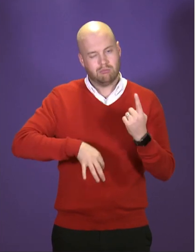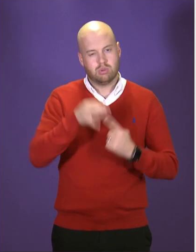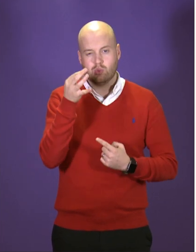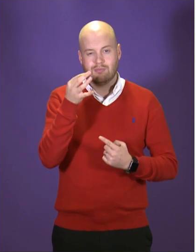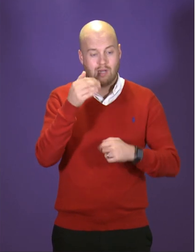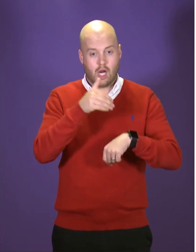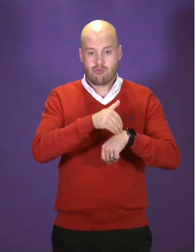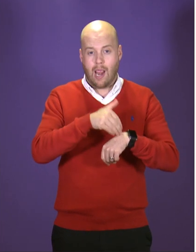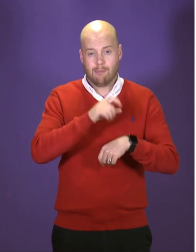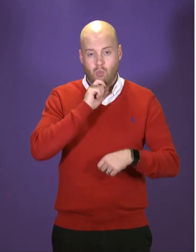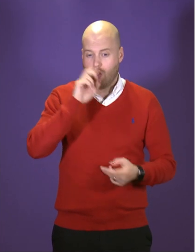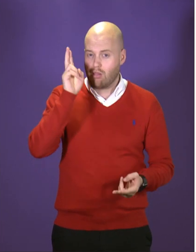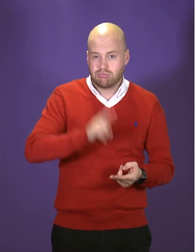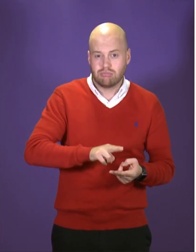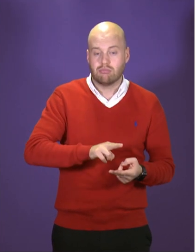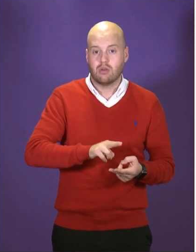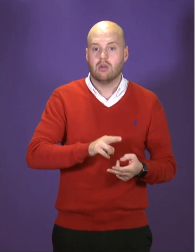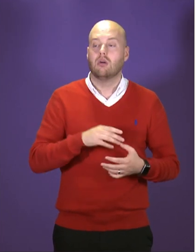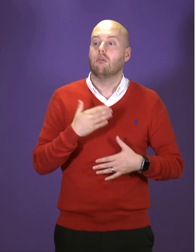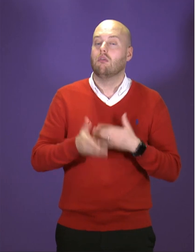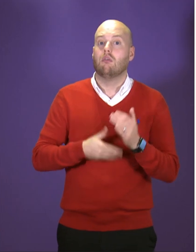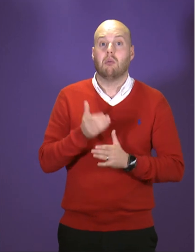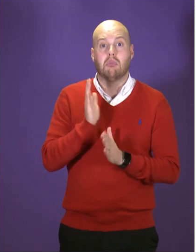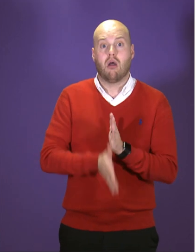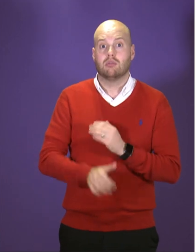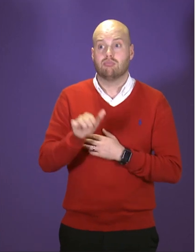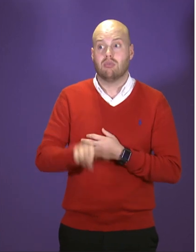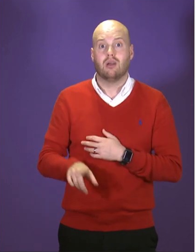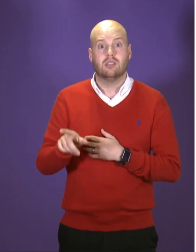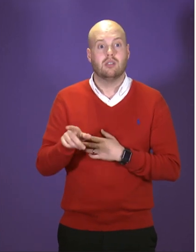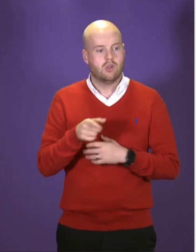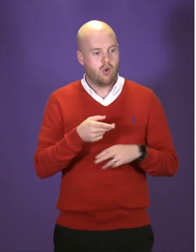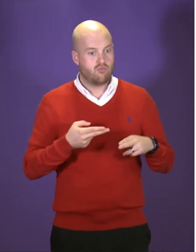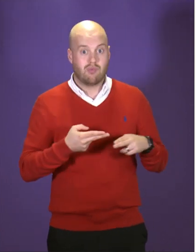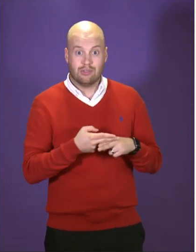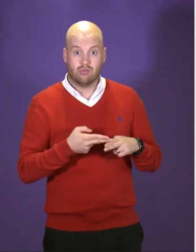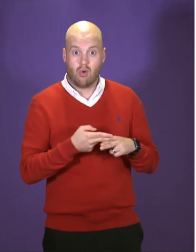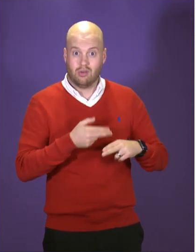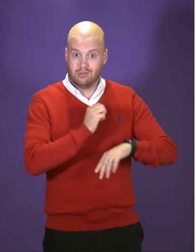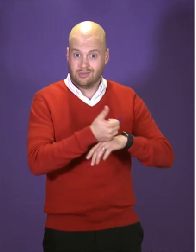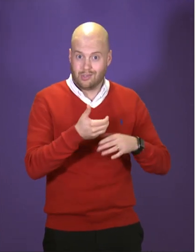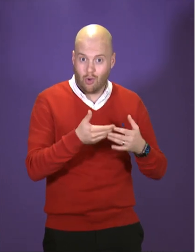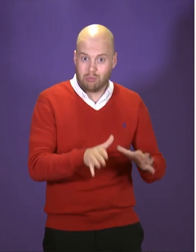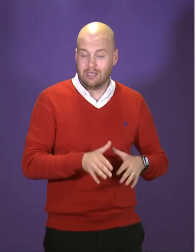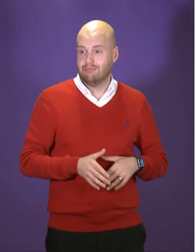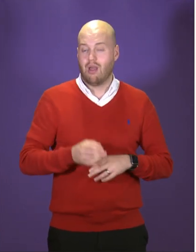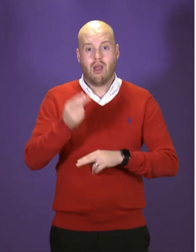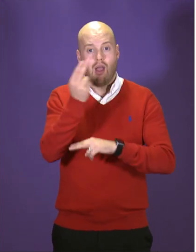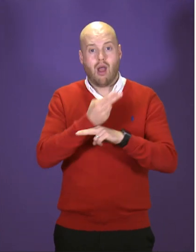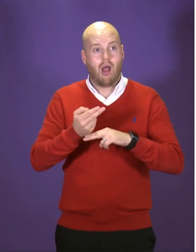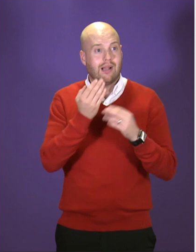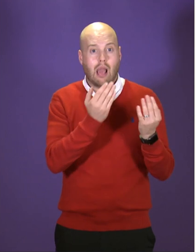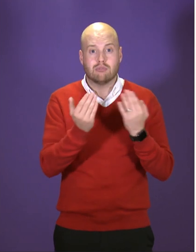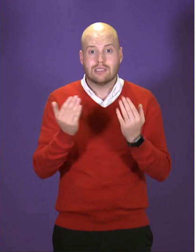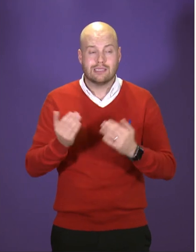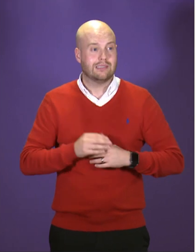to pass. Restaurants opened up, art galleries, photography shops, the old power center